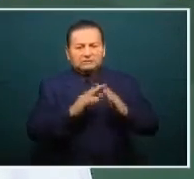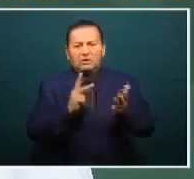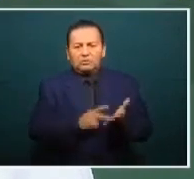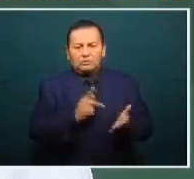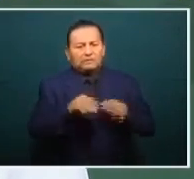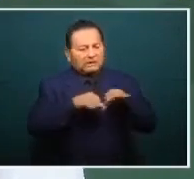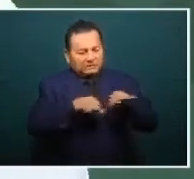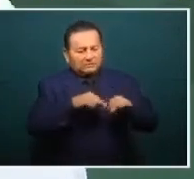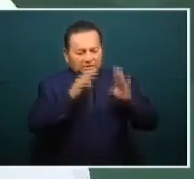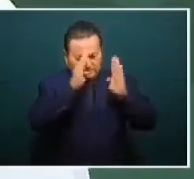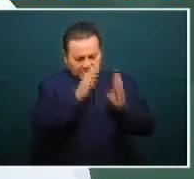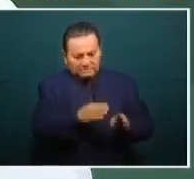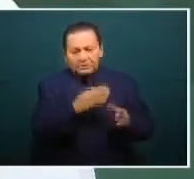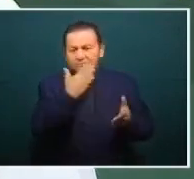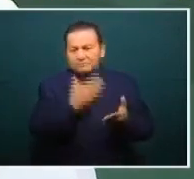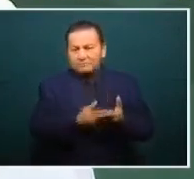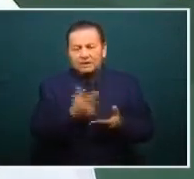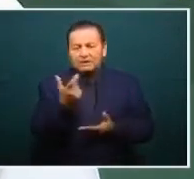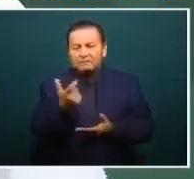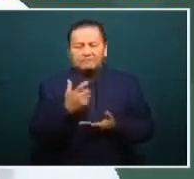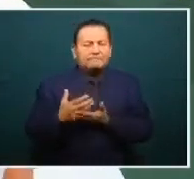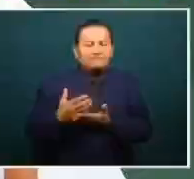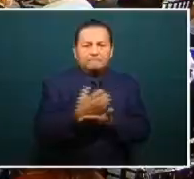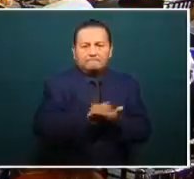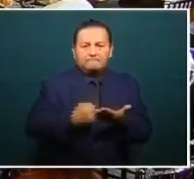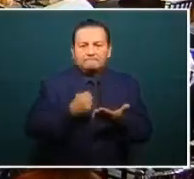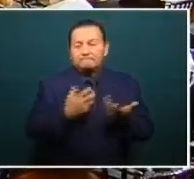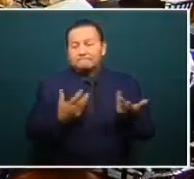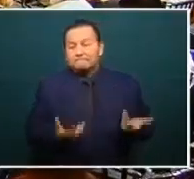Because Mexicans are going to have work here.